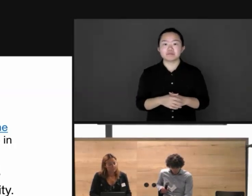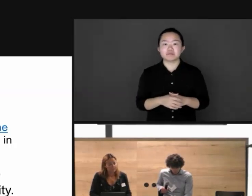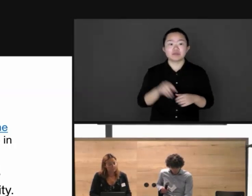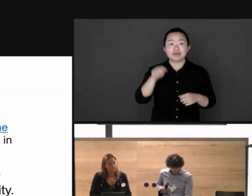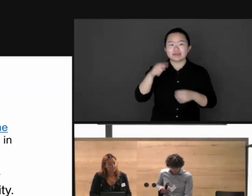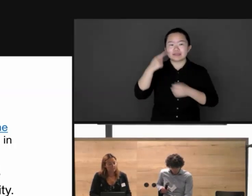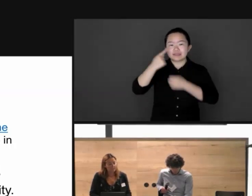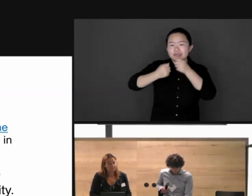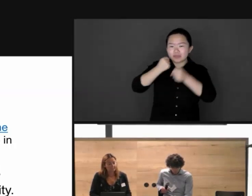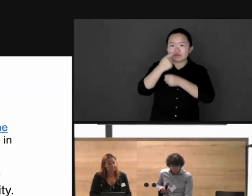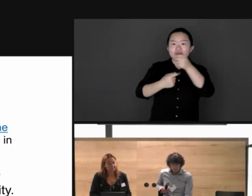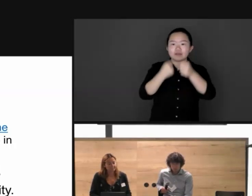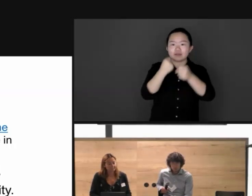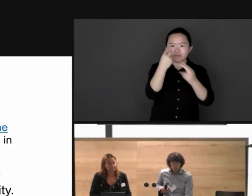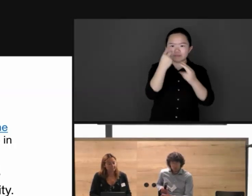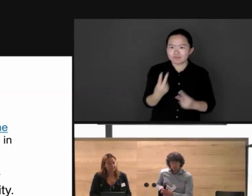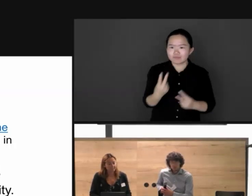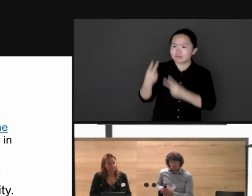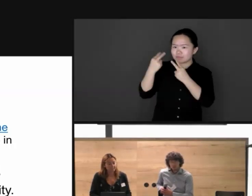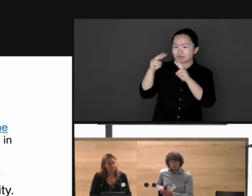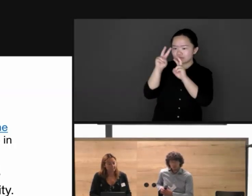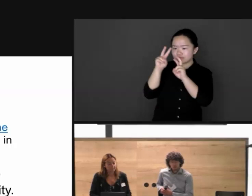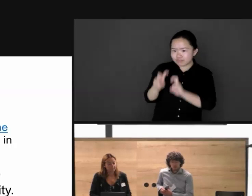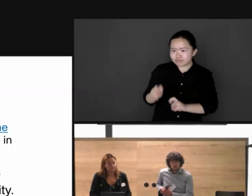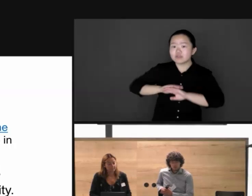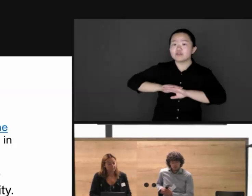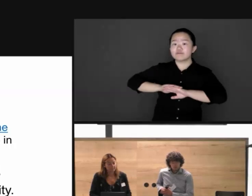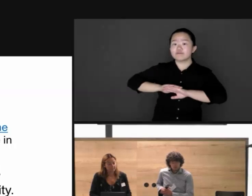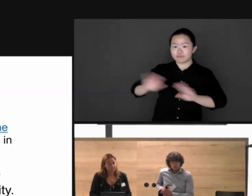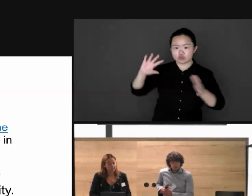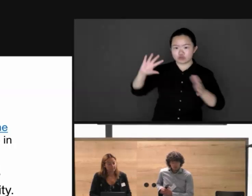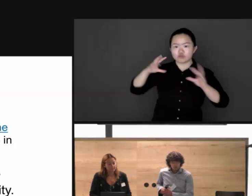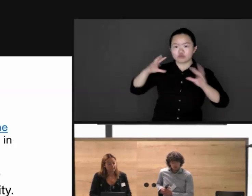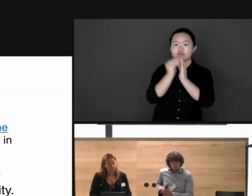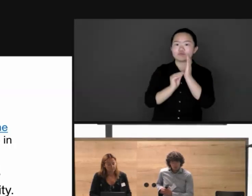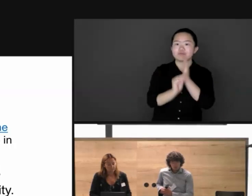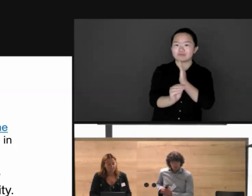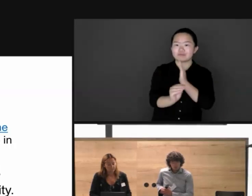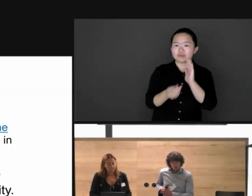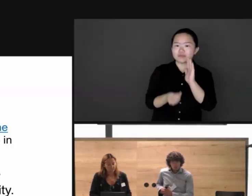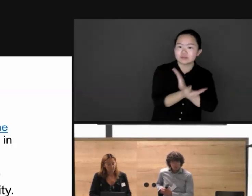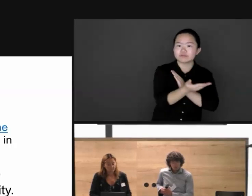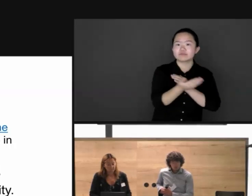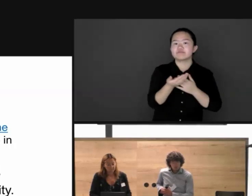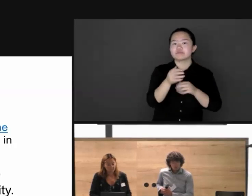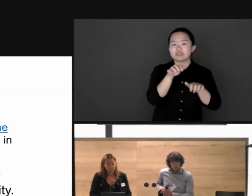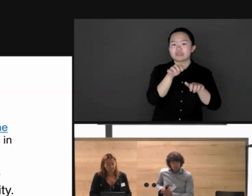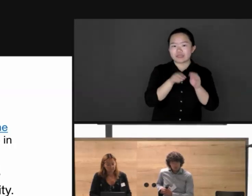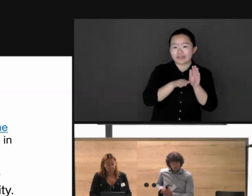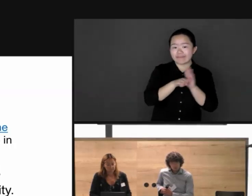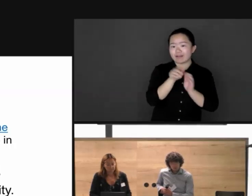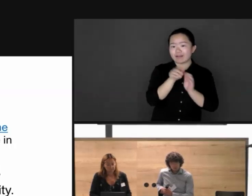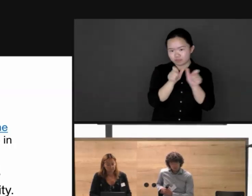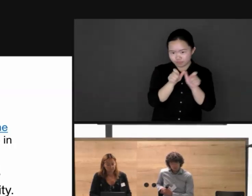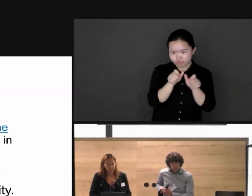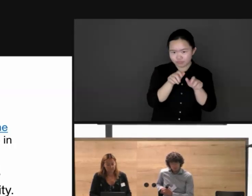is asking for a plan outlining how they intend to fix accessibility issues that have been found.